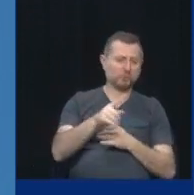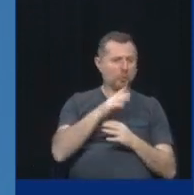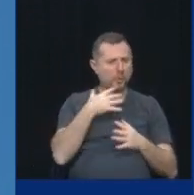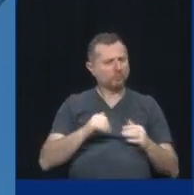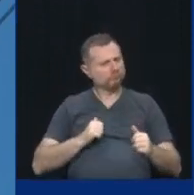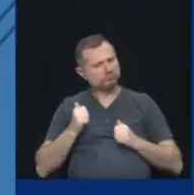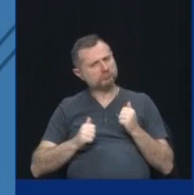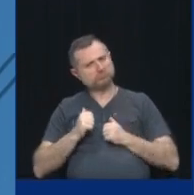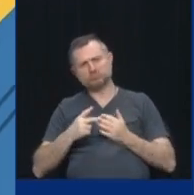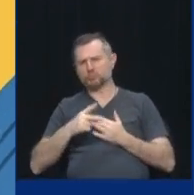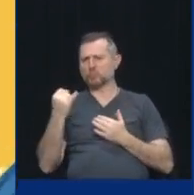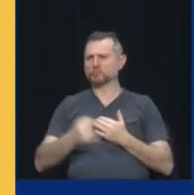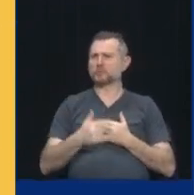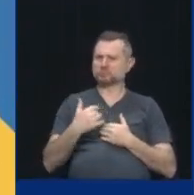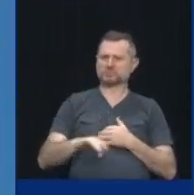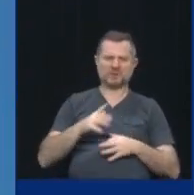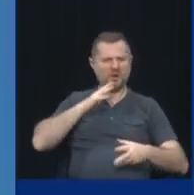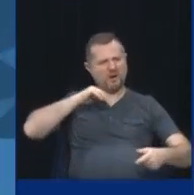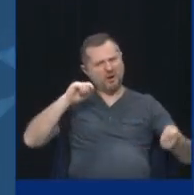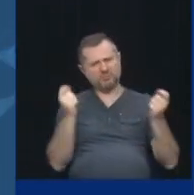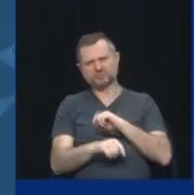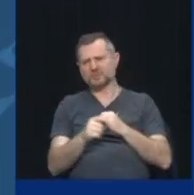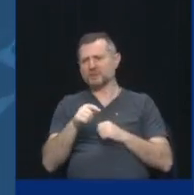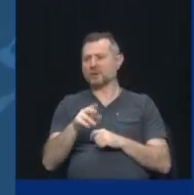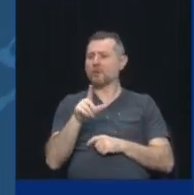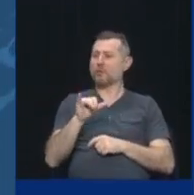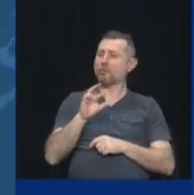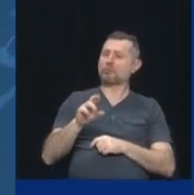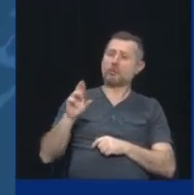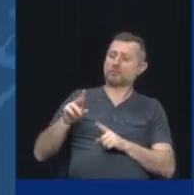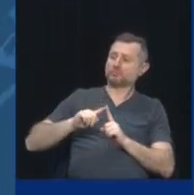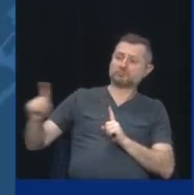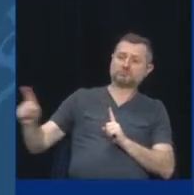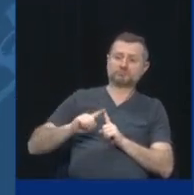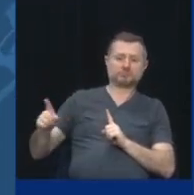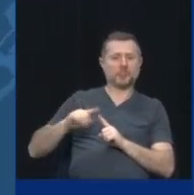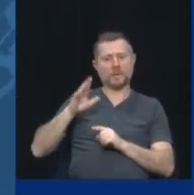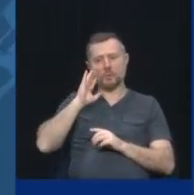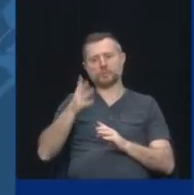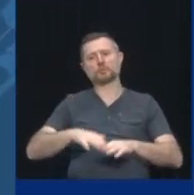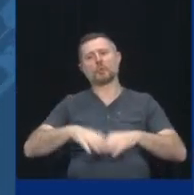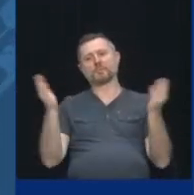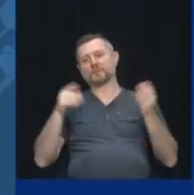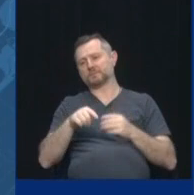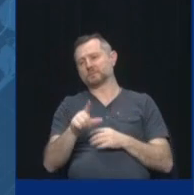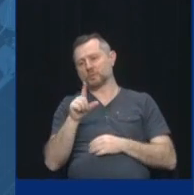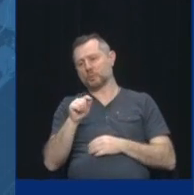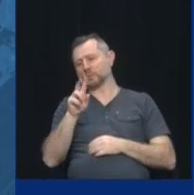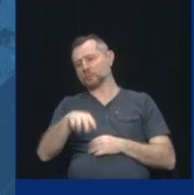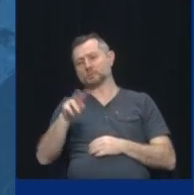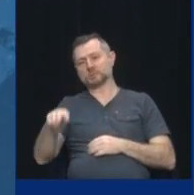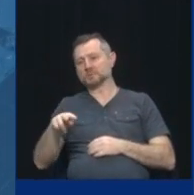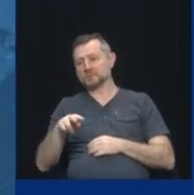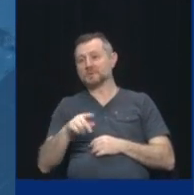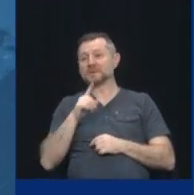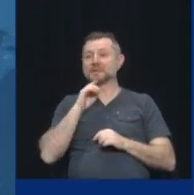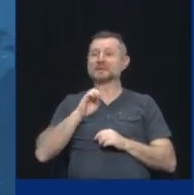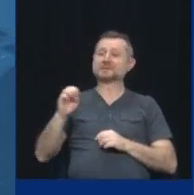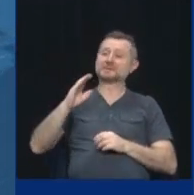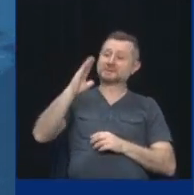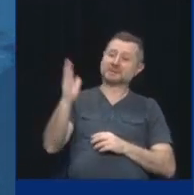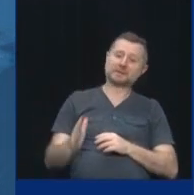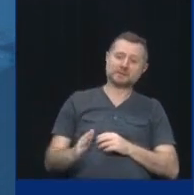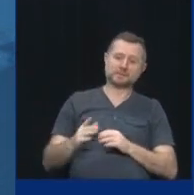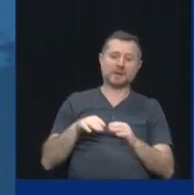transformational project for Long Island Railroad and the region's future is slated to open 2022. East Side Access will make